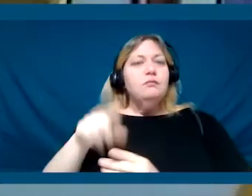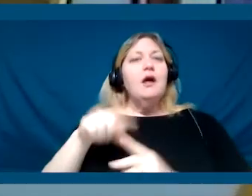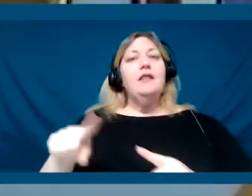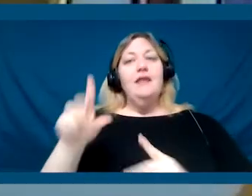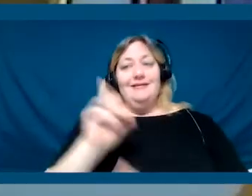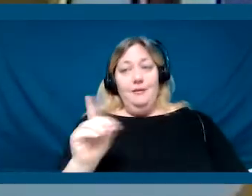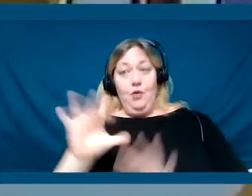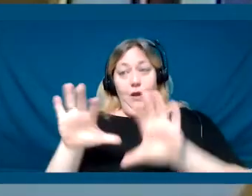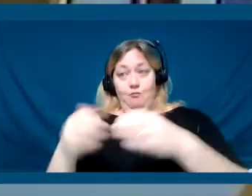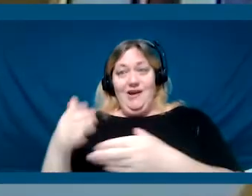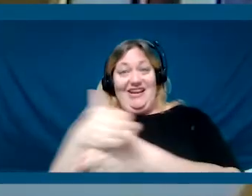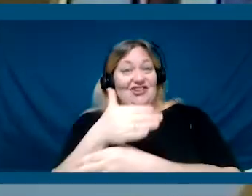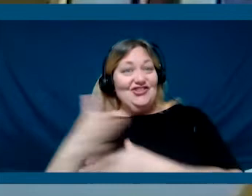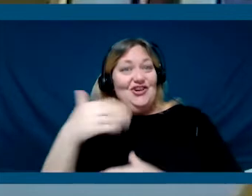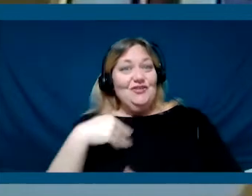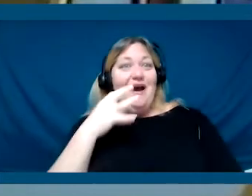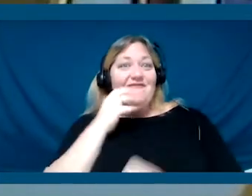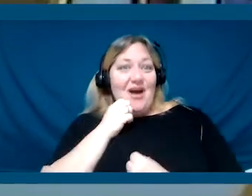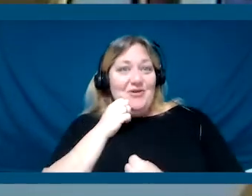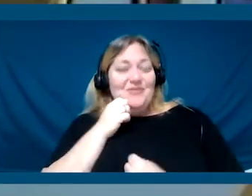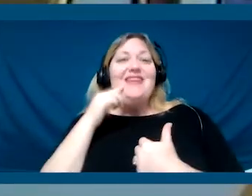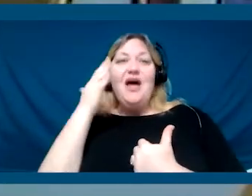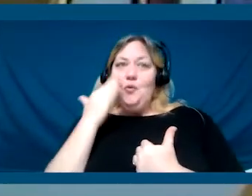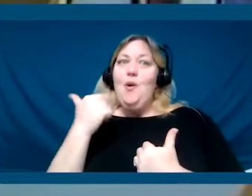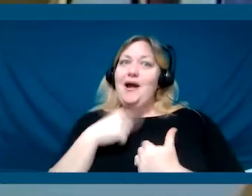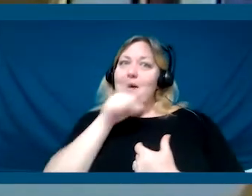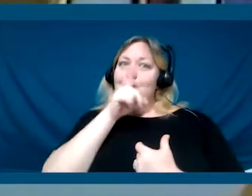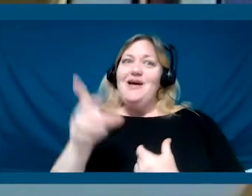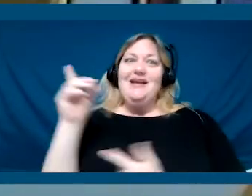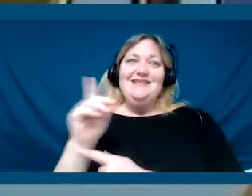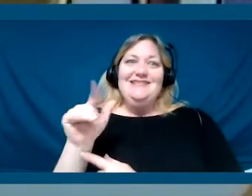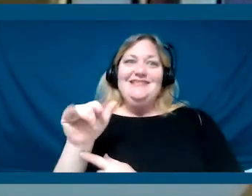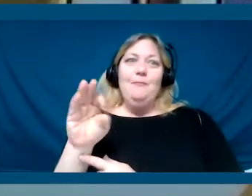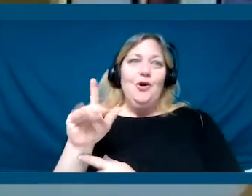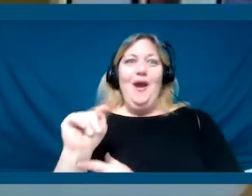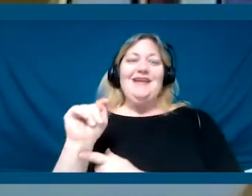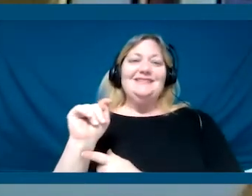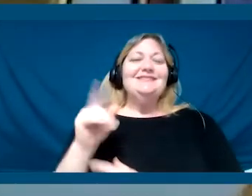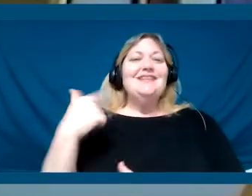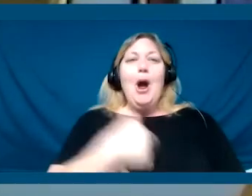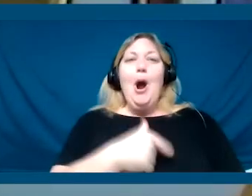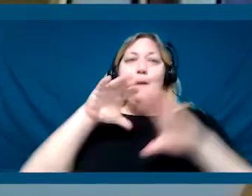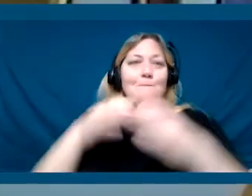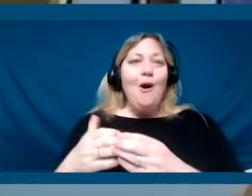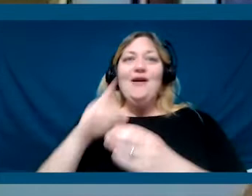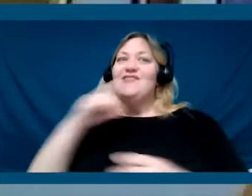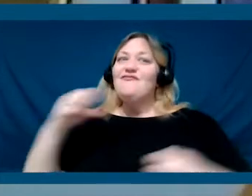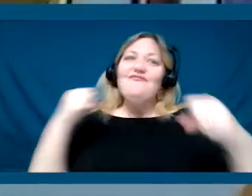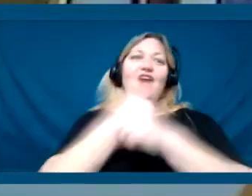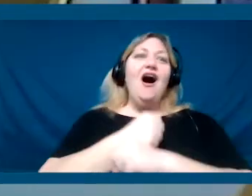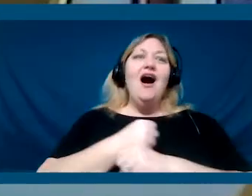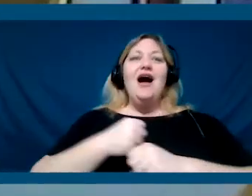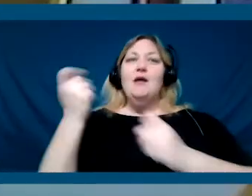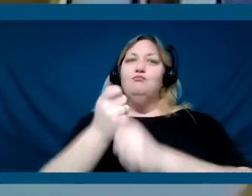Democratic Party shares my values, and that's why I have been a Democrat. Our party is a party that fought for and won